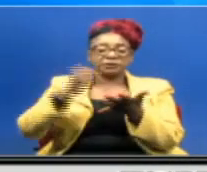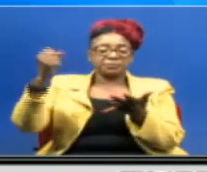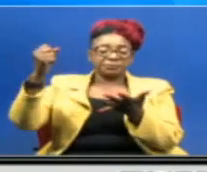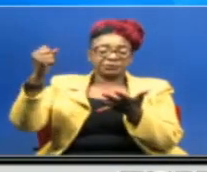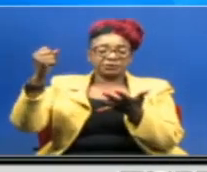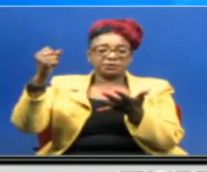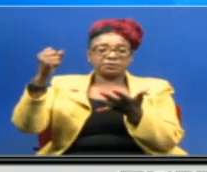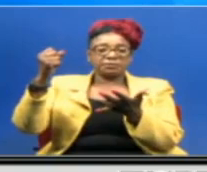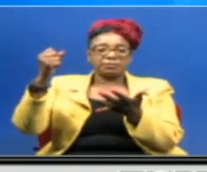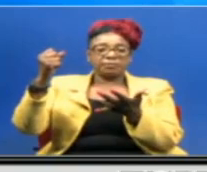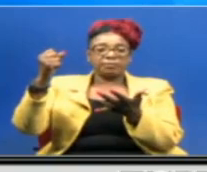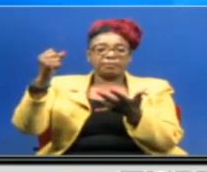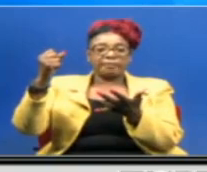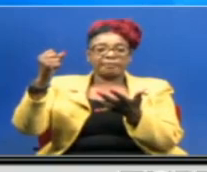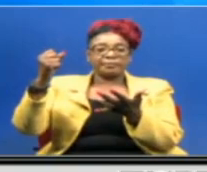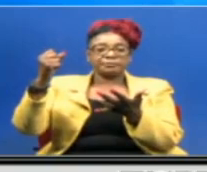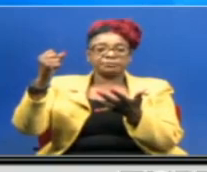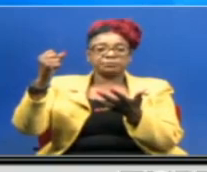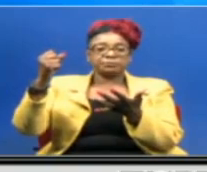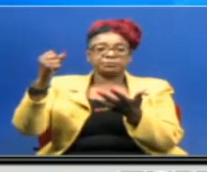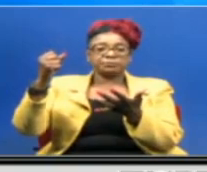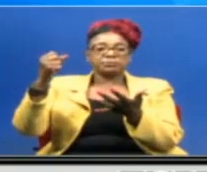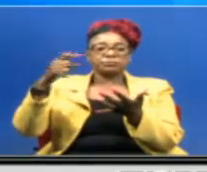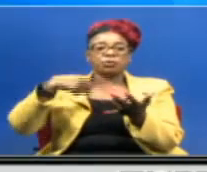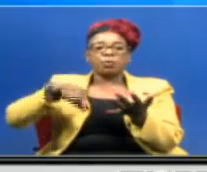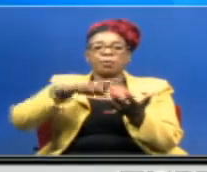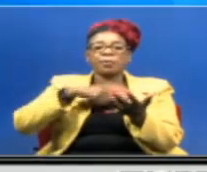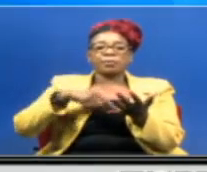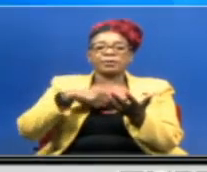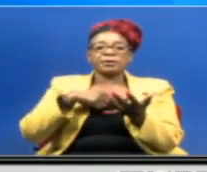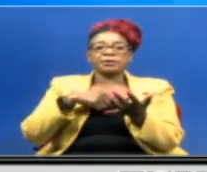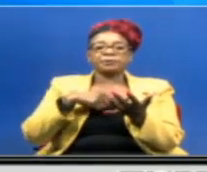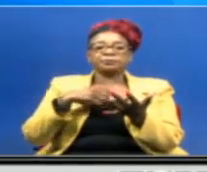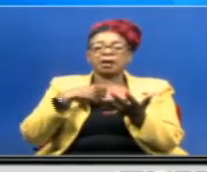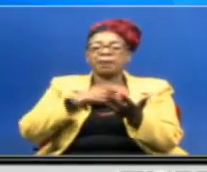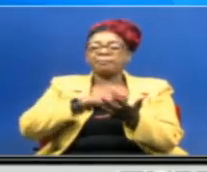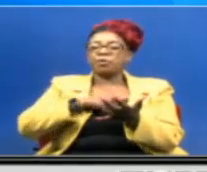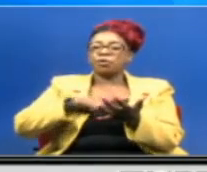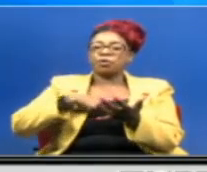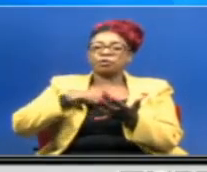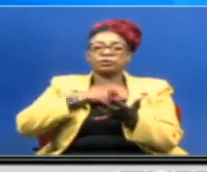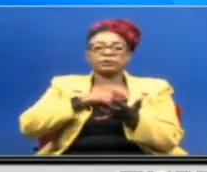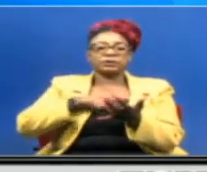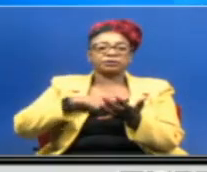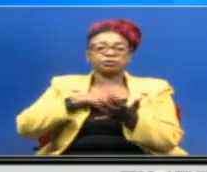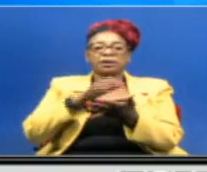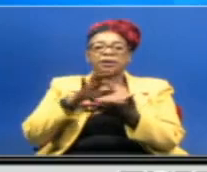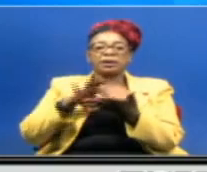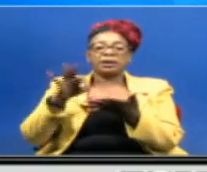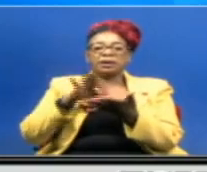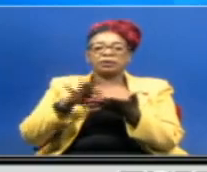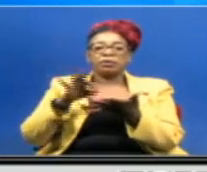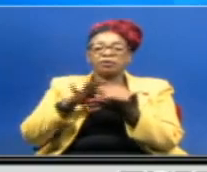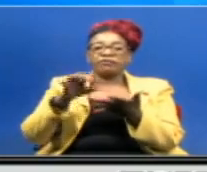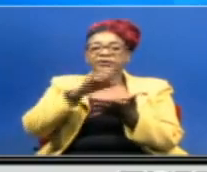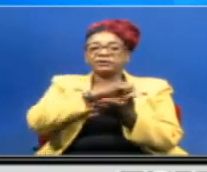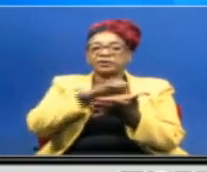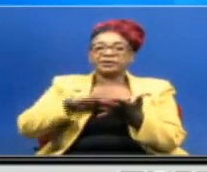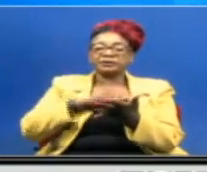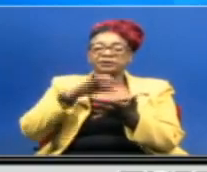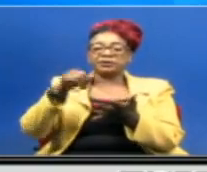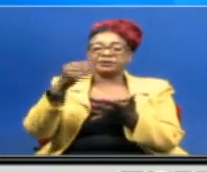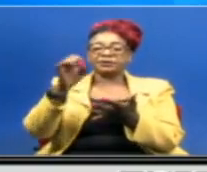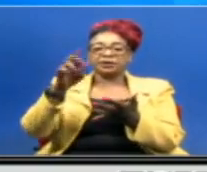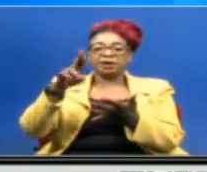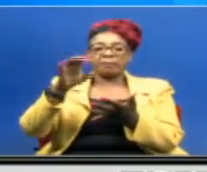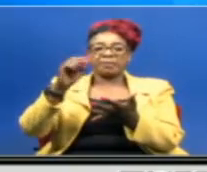House. Well, we sincerely and unreservedly apologize to the clerk of the Senate, Mr. Jeremiah Nyagenye,